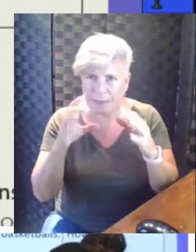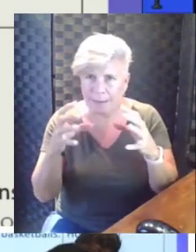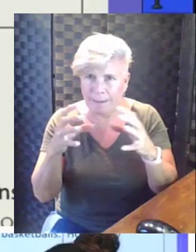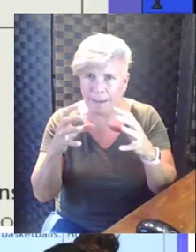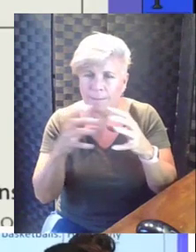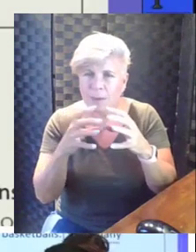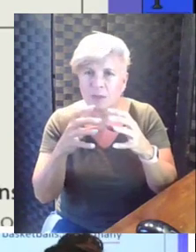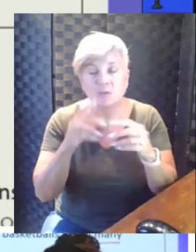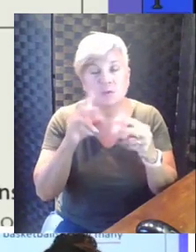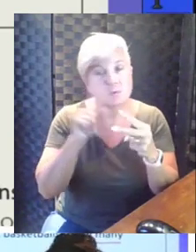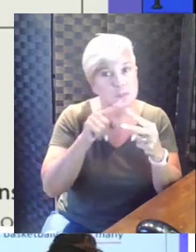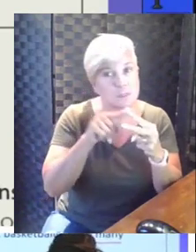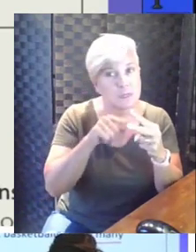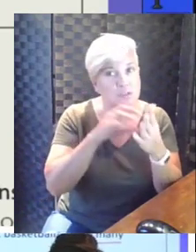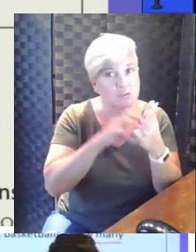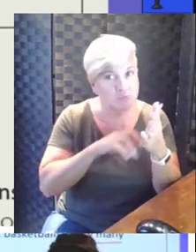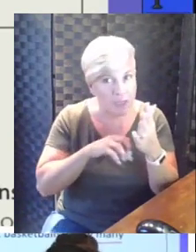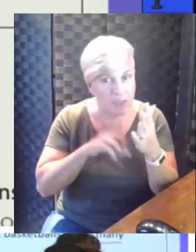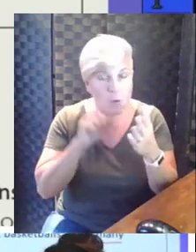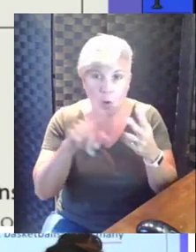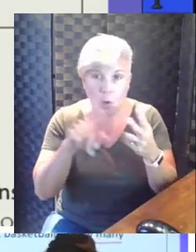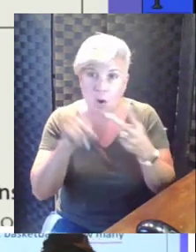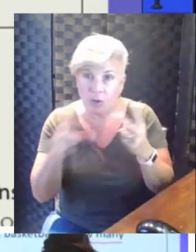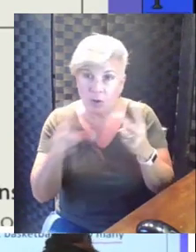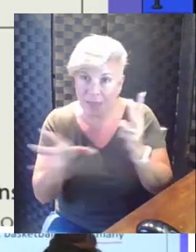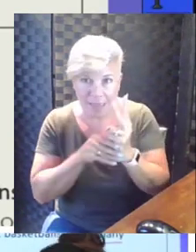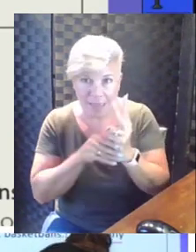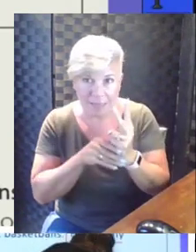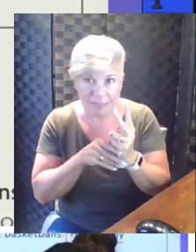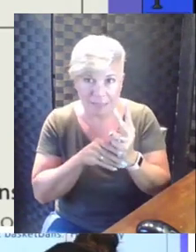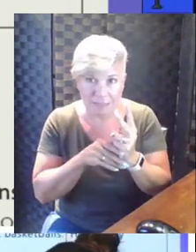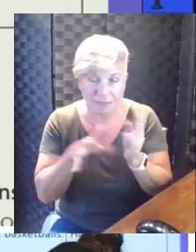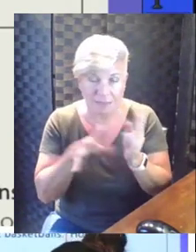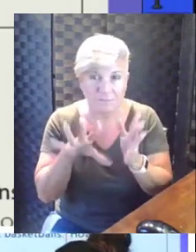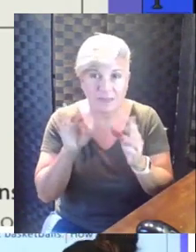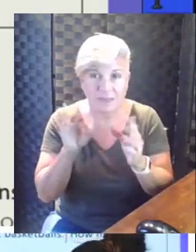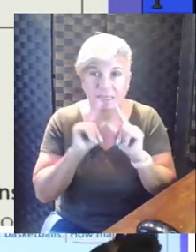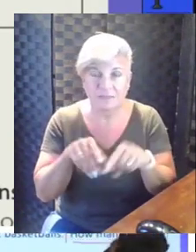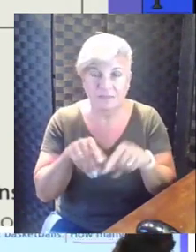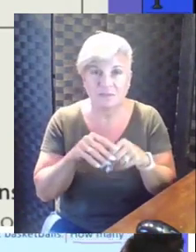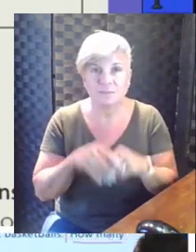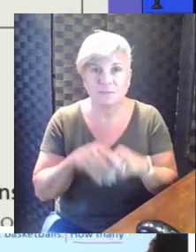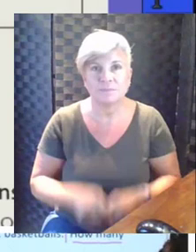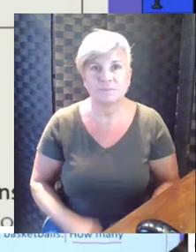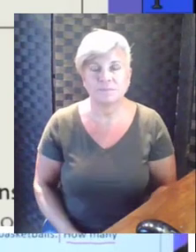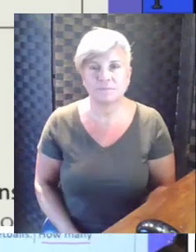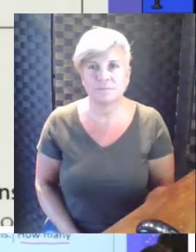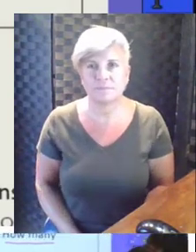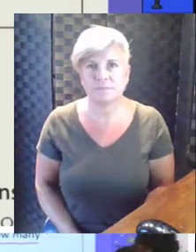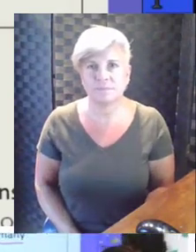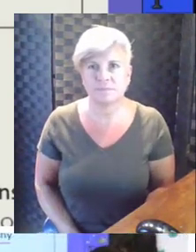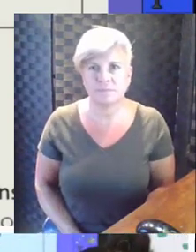you can either subtract or you can add to find this answer.